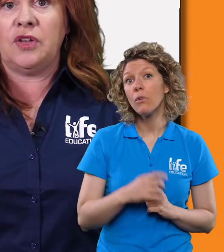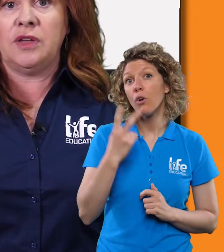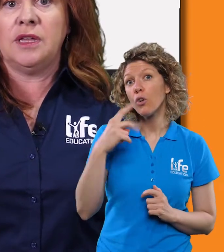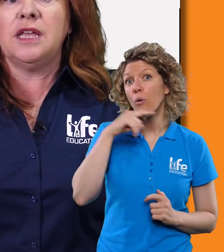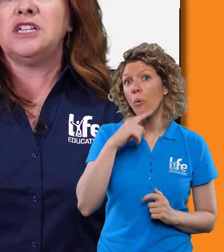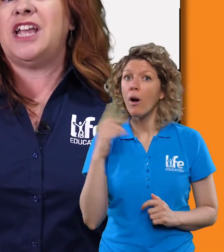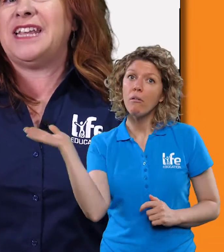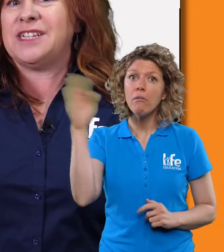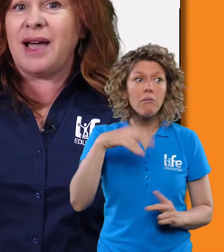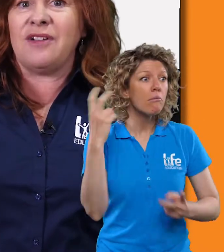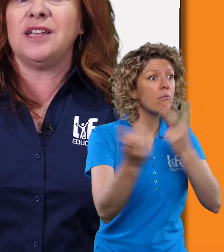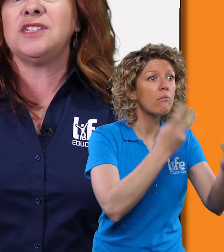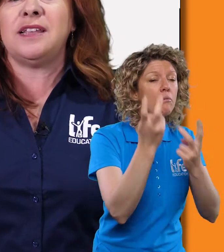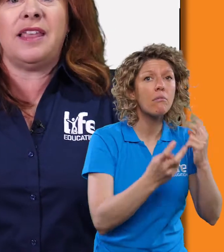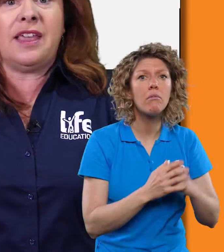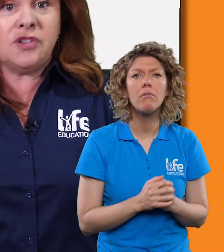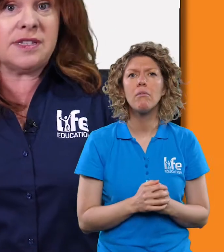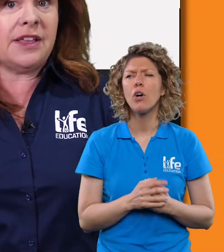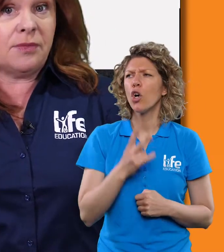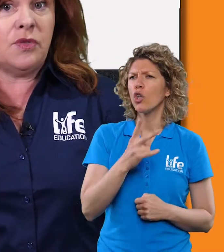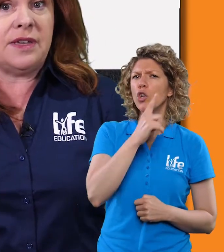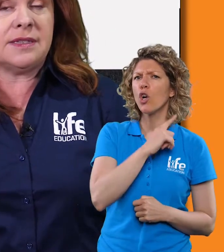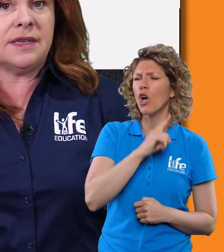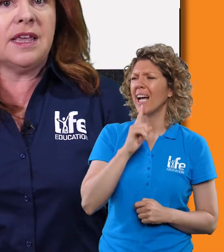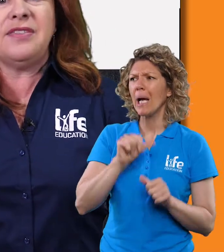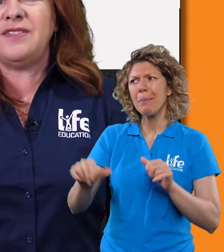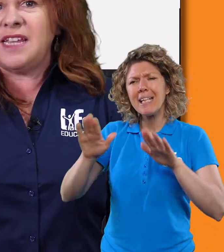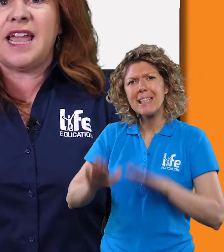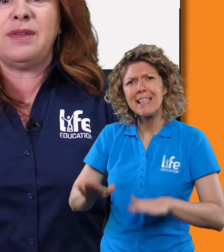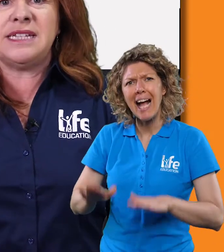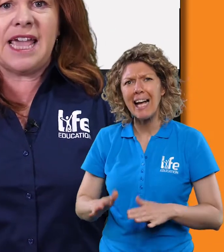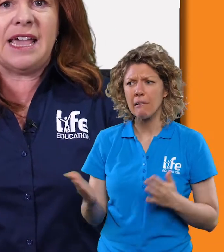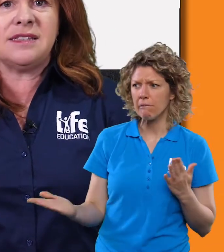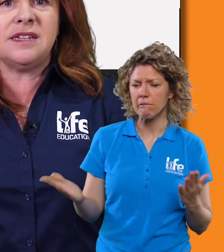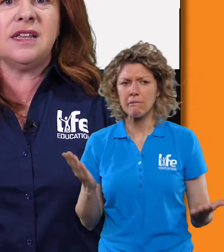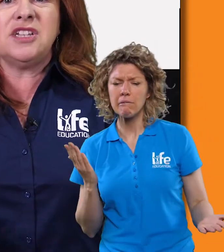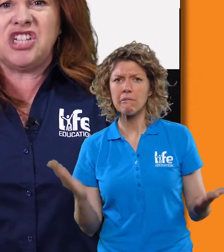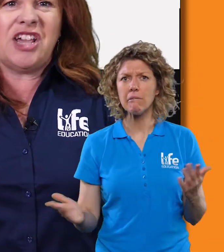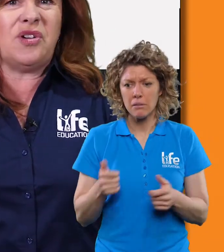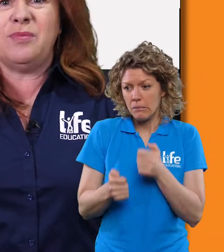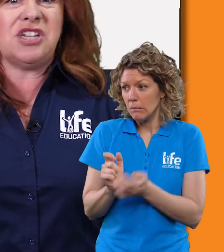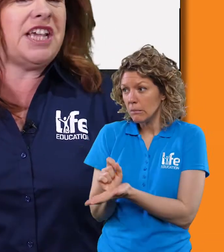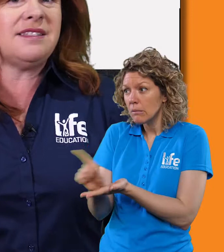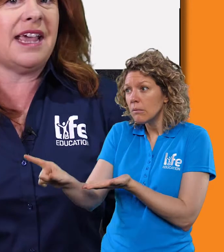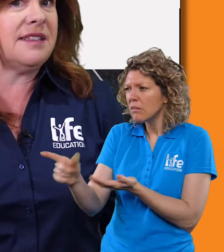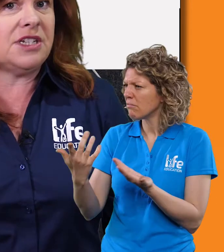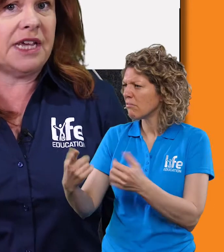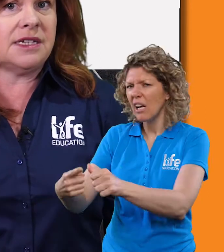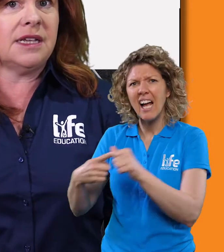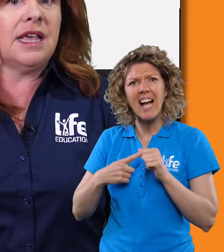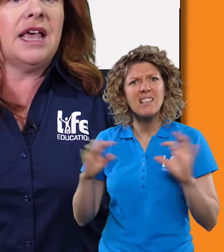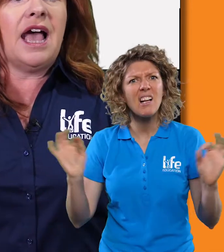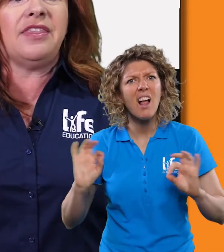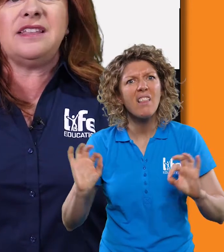look for her. Jenny and Tamara said that they should stay at the movies. They've sent Gabby a text to check on her, but she hasn't answered